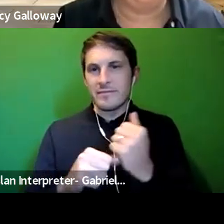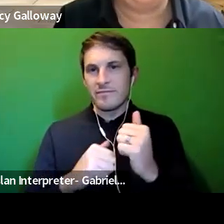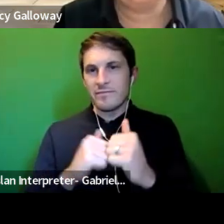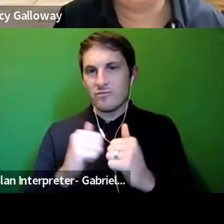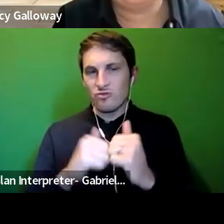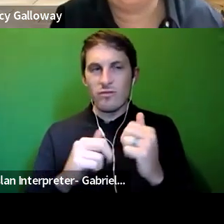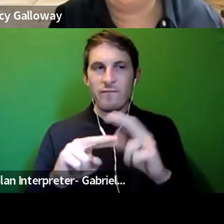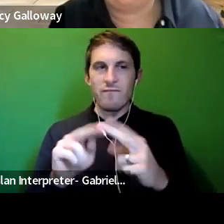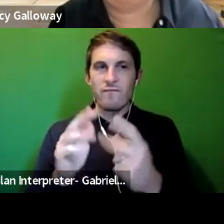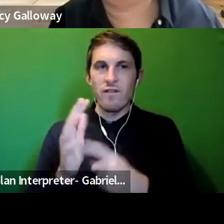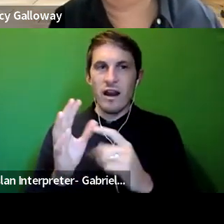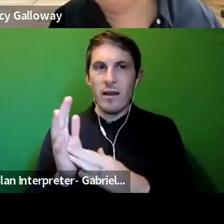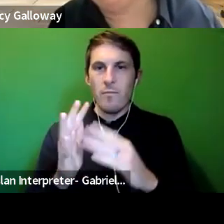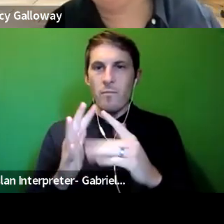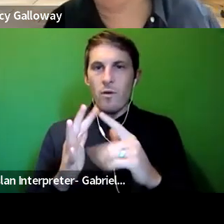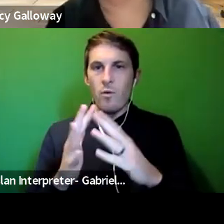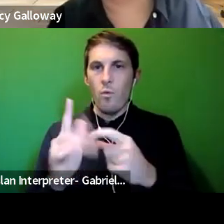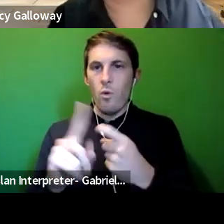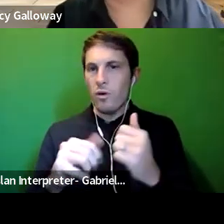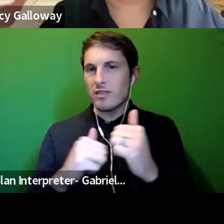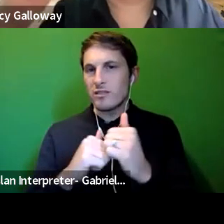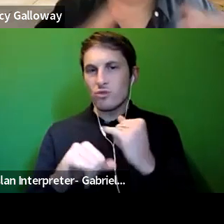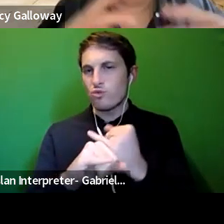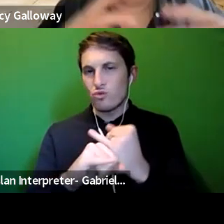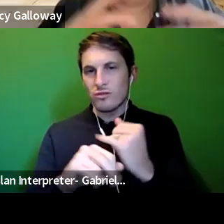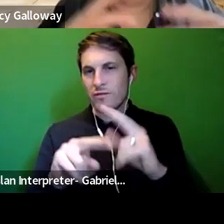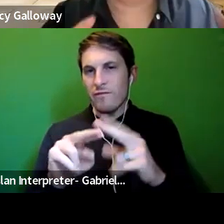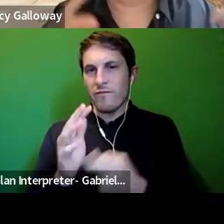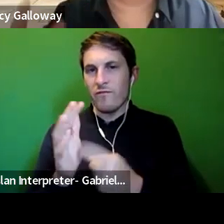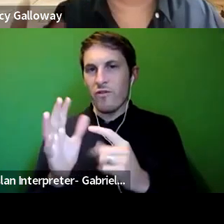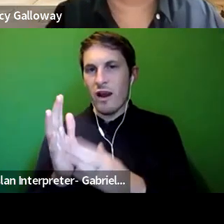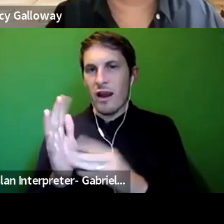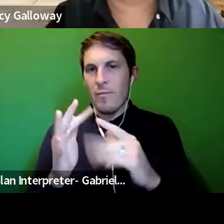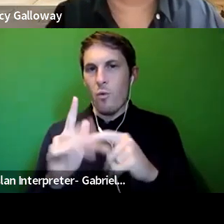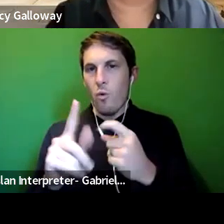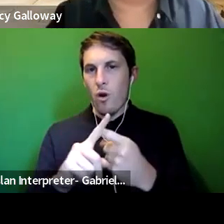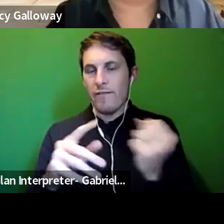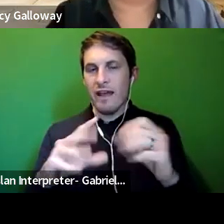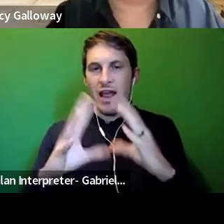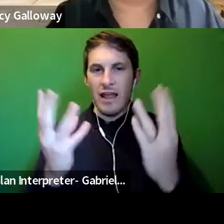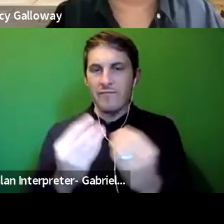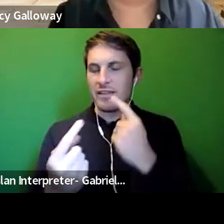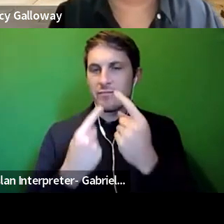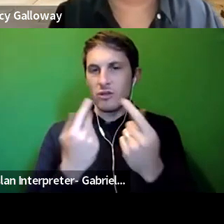an institution-wide framework, where everything is there, information,